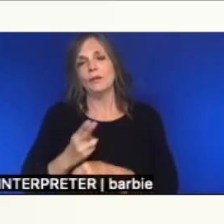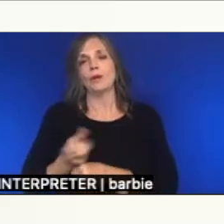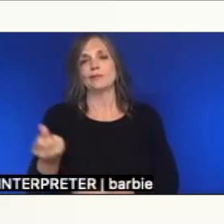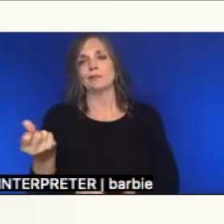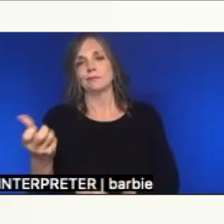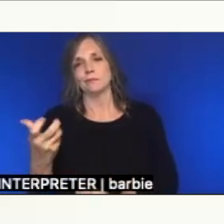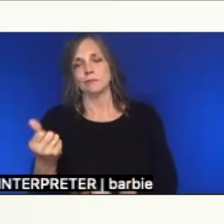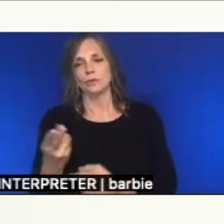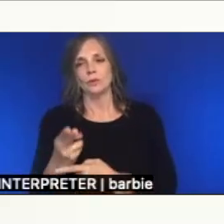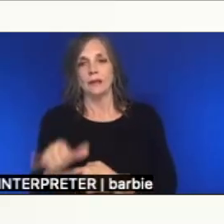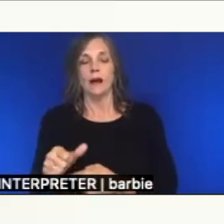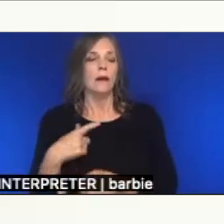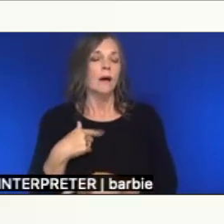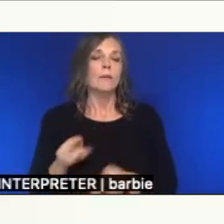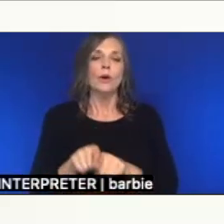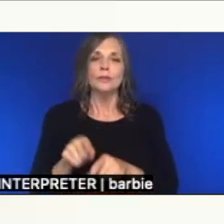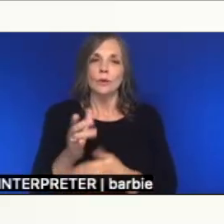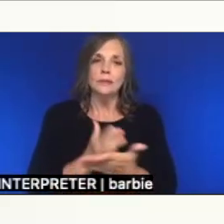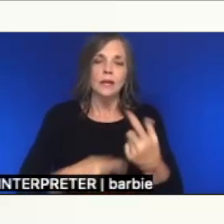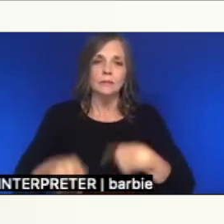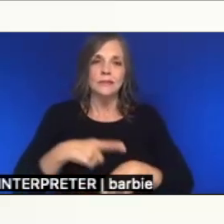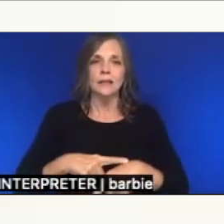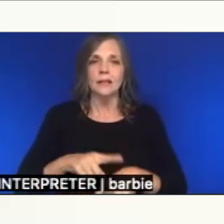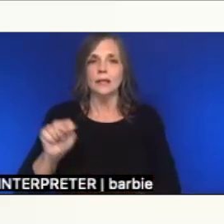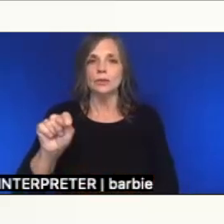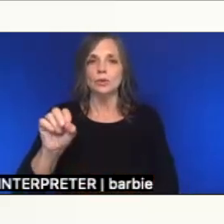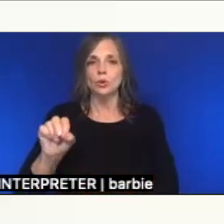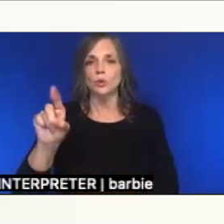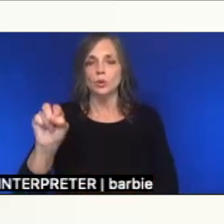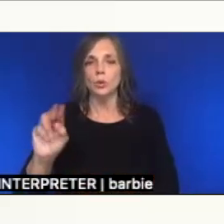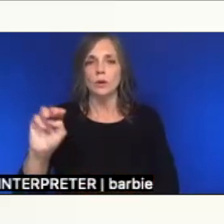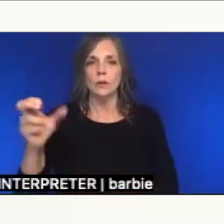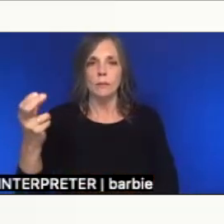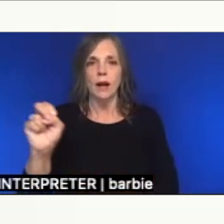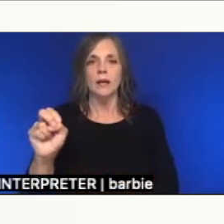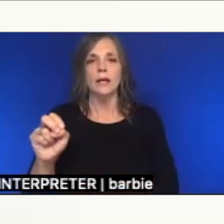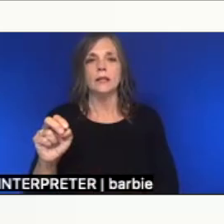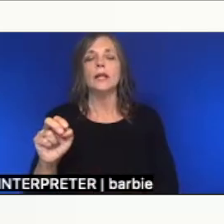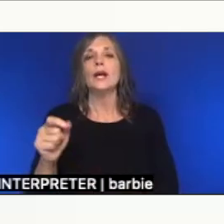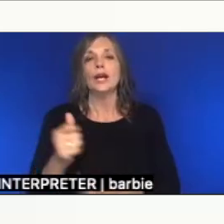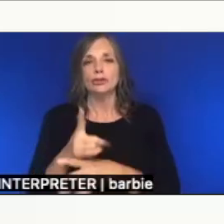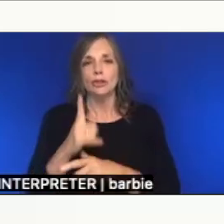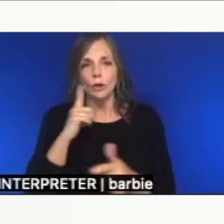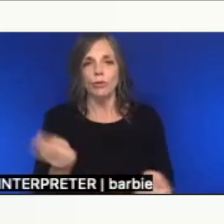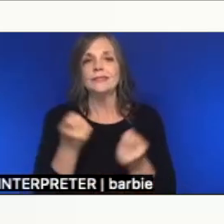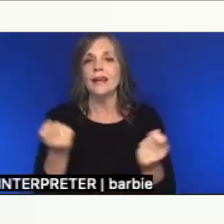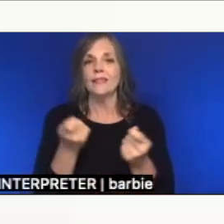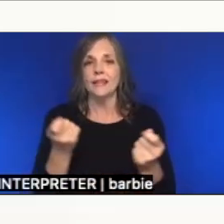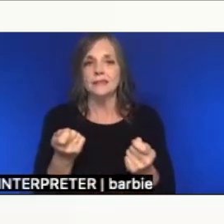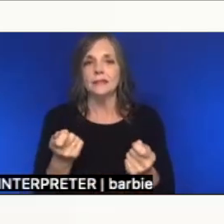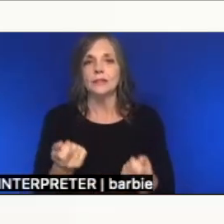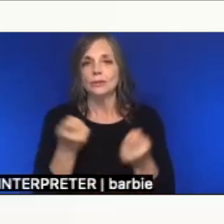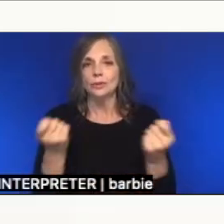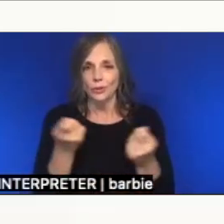some signs, like as I was saying before, like to do, machen in German, it's like this. This means to do. I hope that